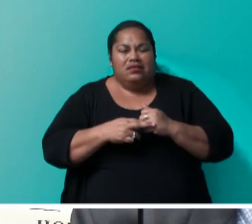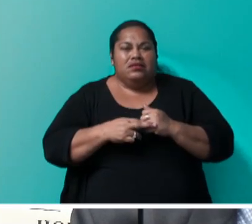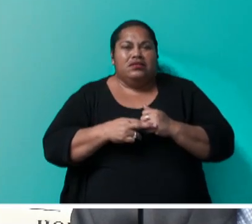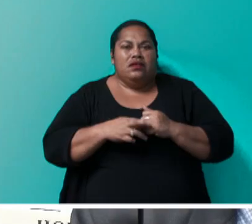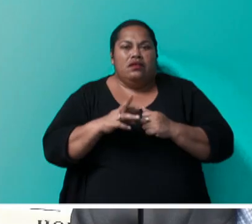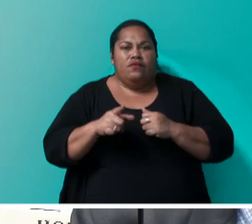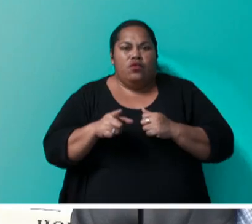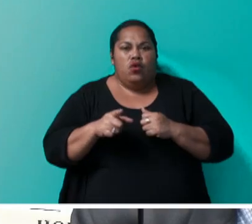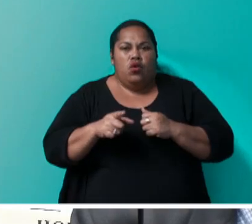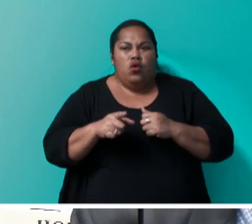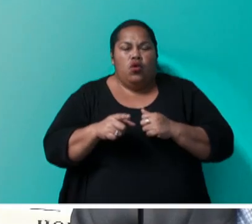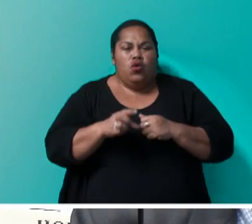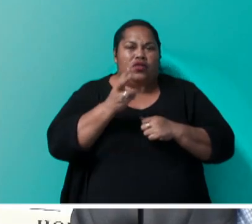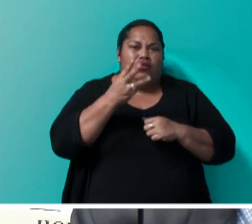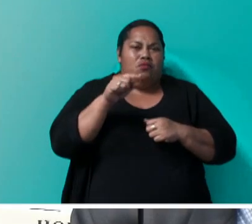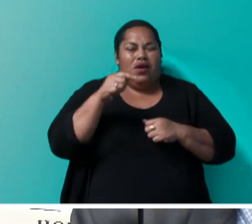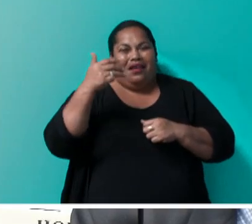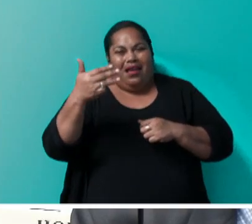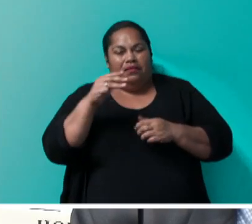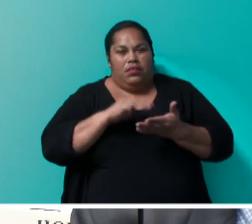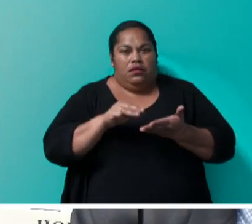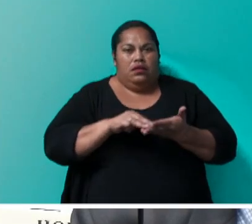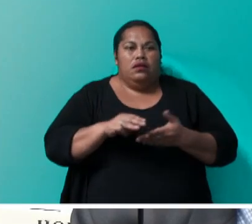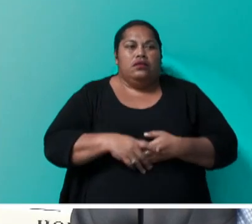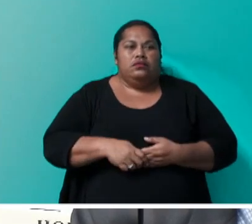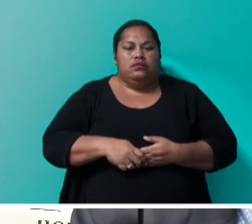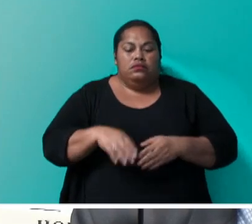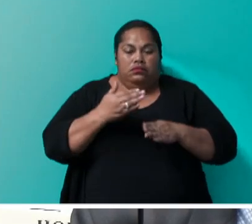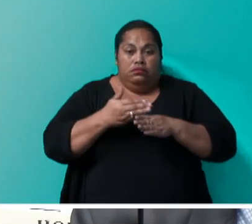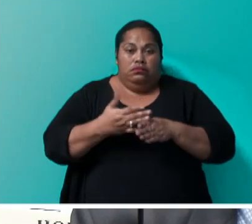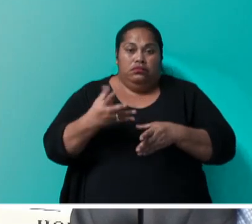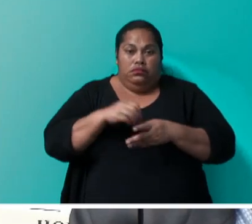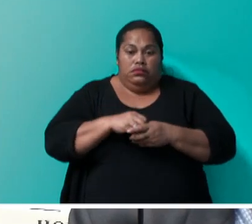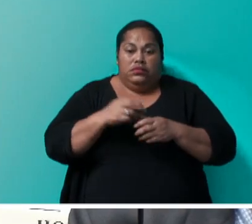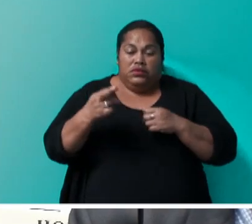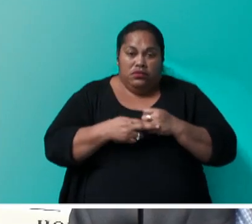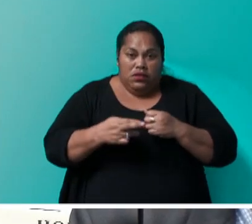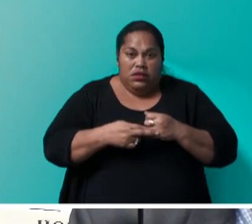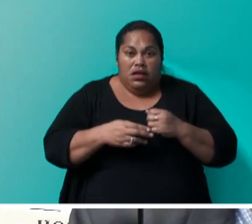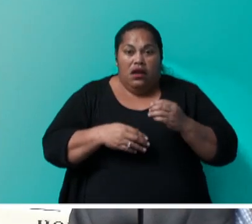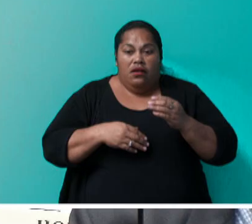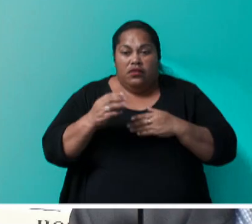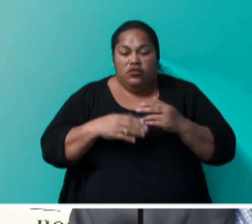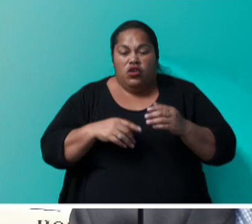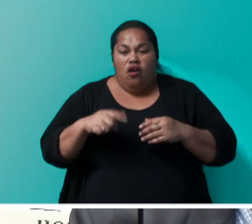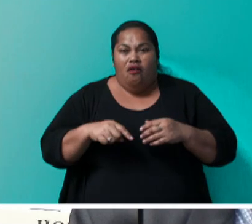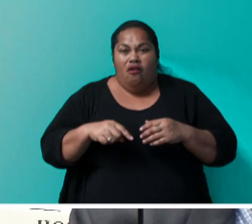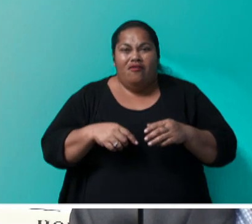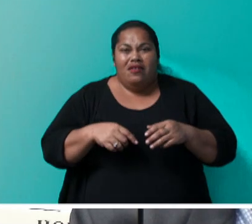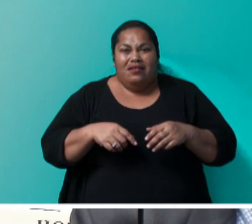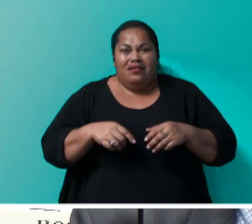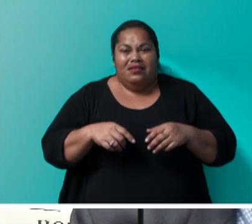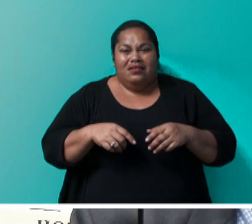allocation to $3.9 million. The works include the maintenance and construction of crossings, installation